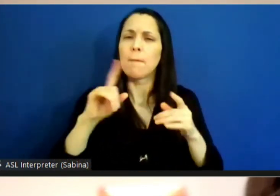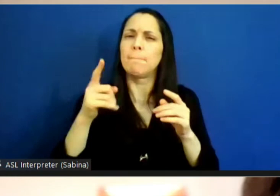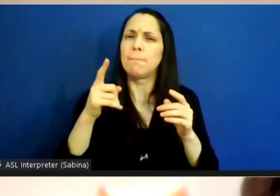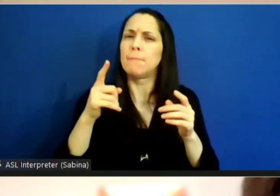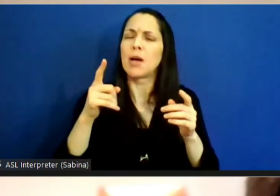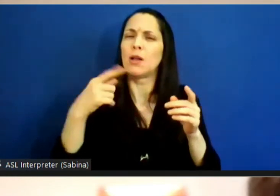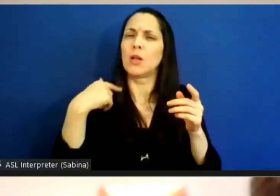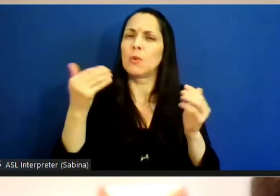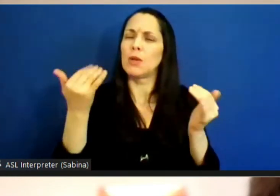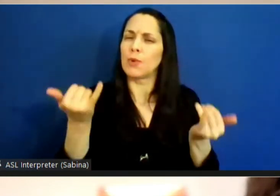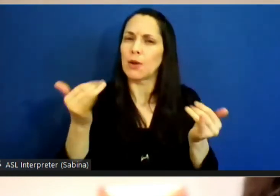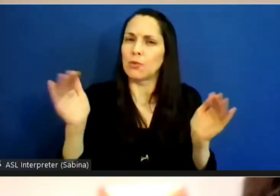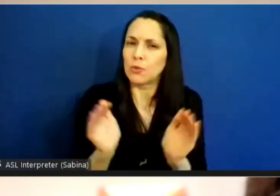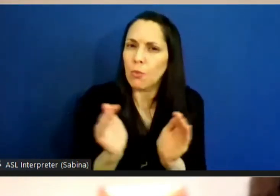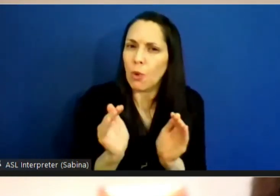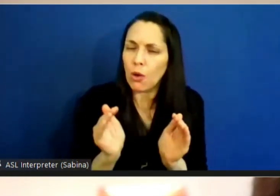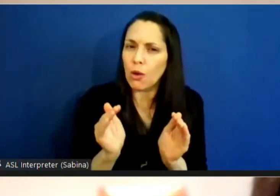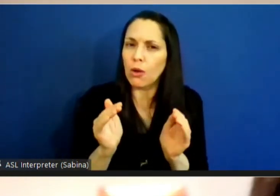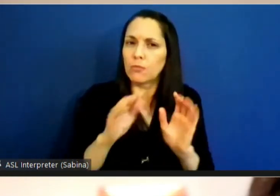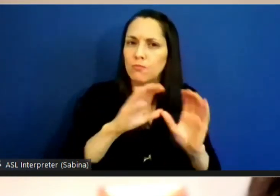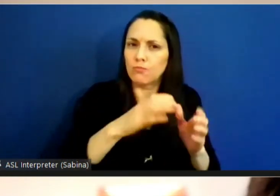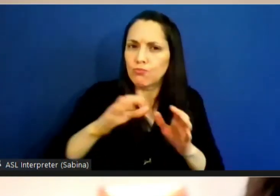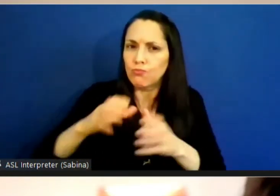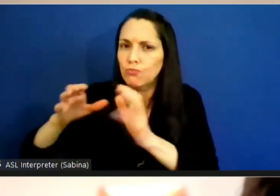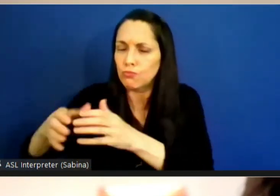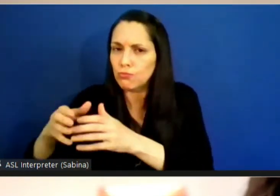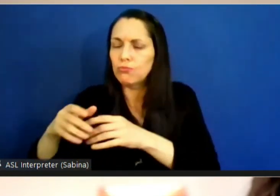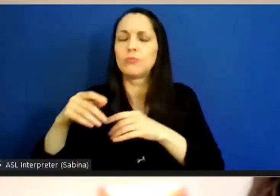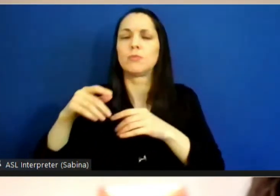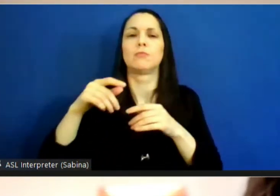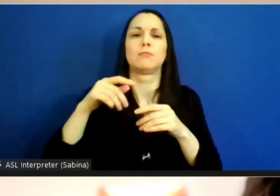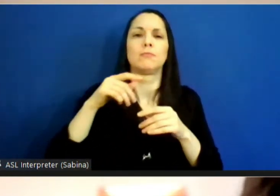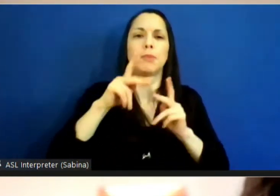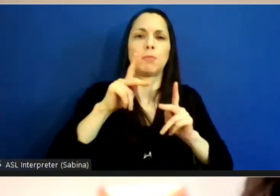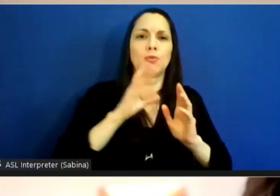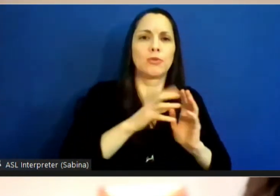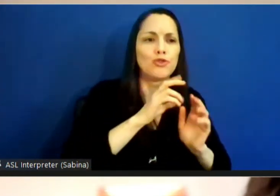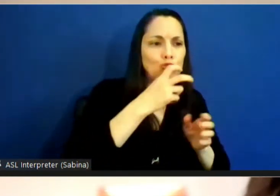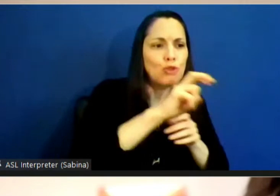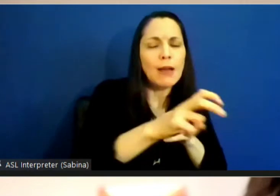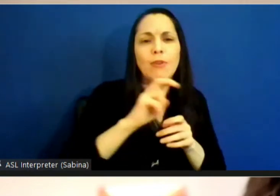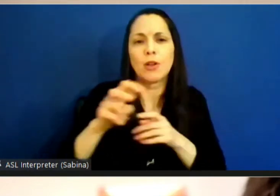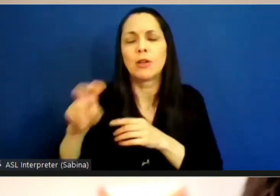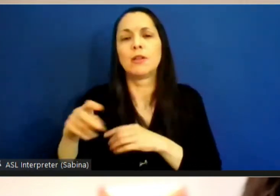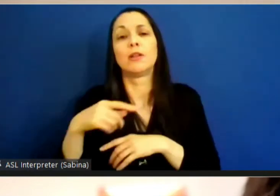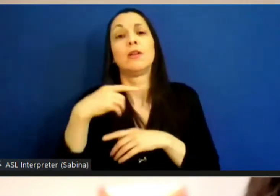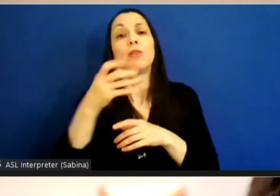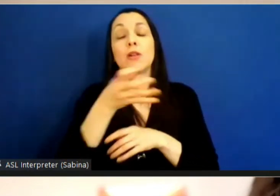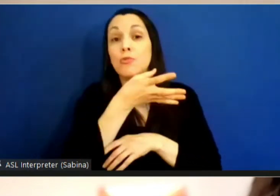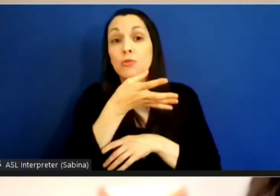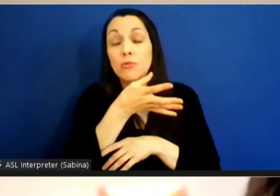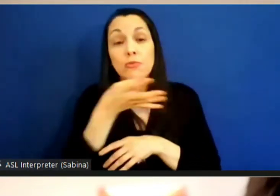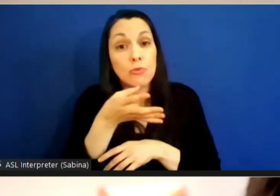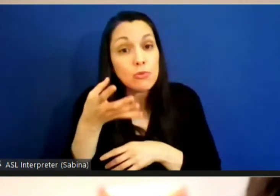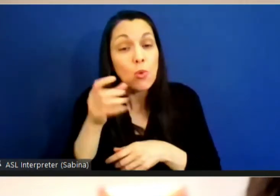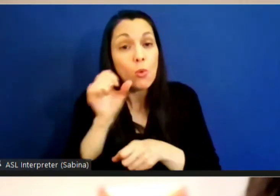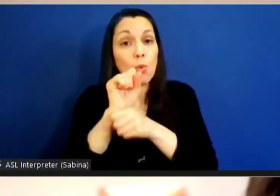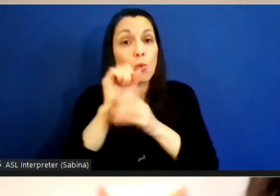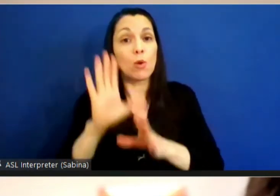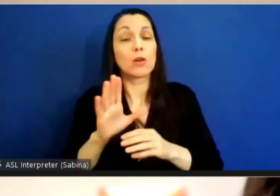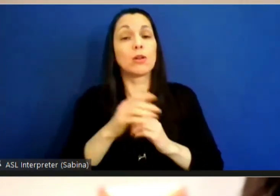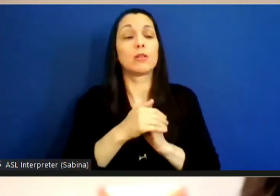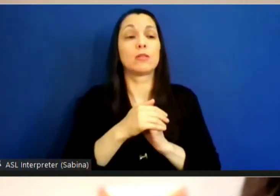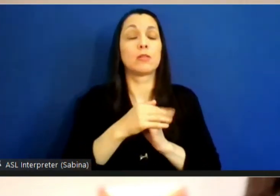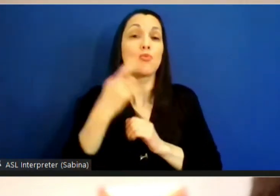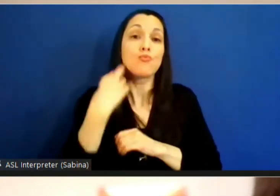events and traveling teams for smaller groups. We continue to outreach to agricultural workers and food industry